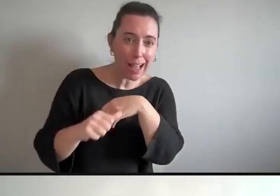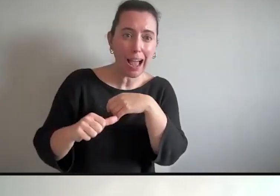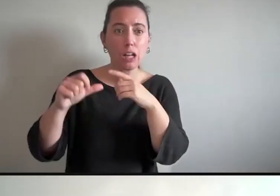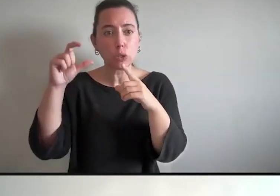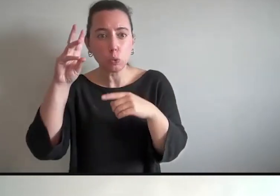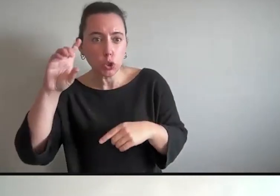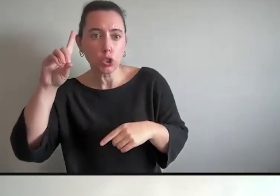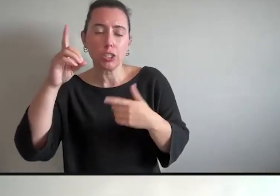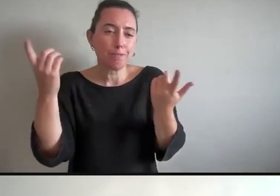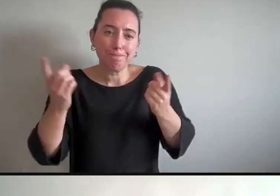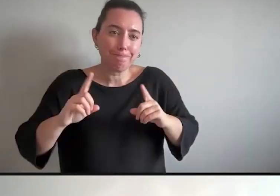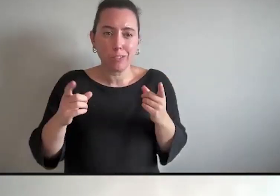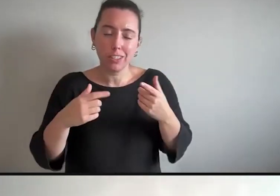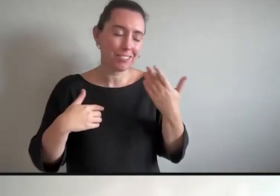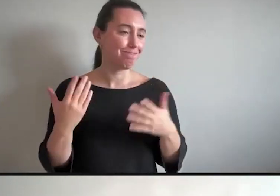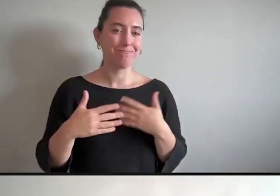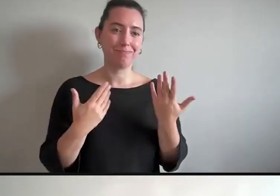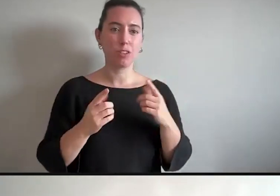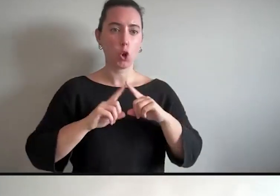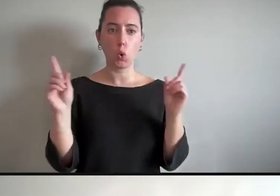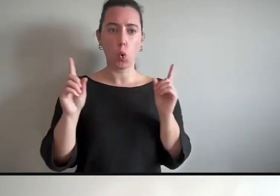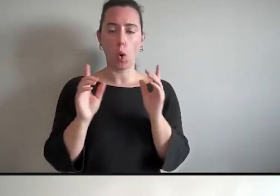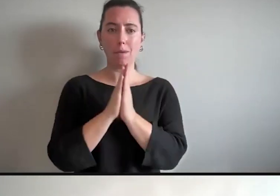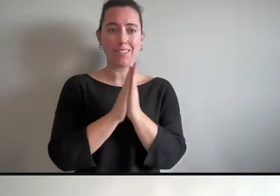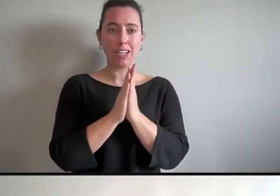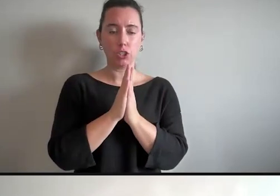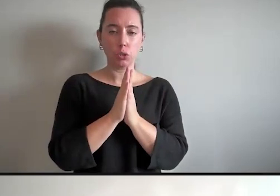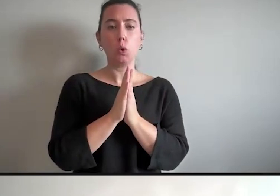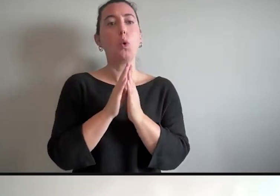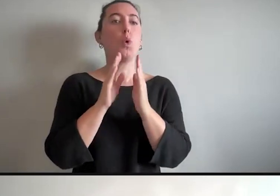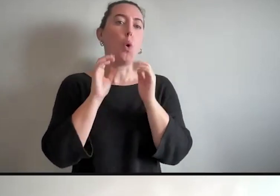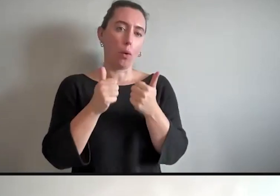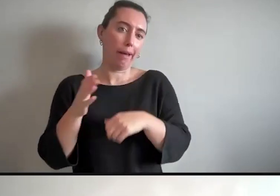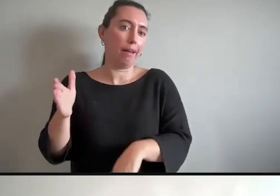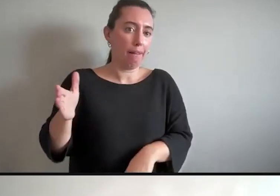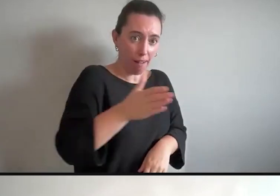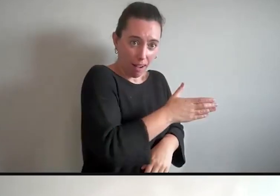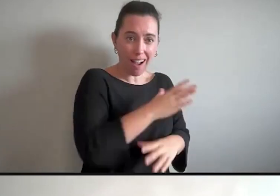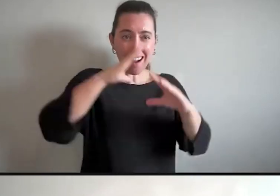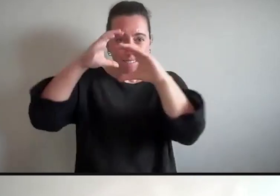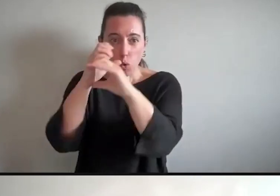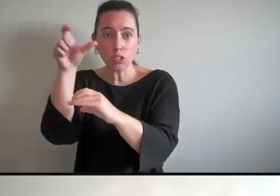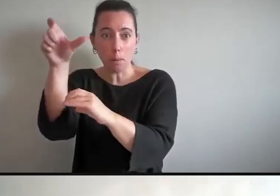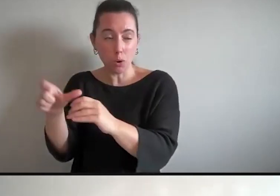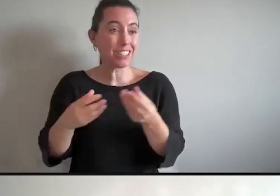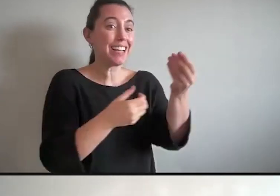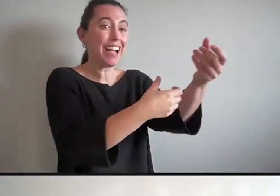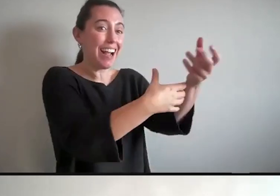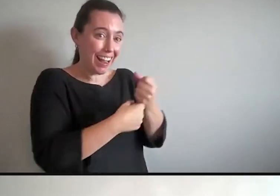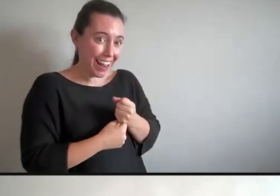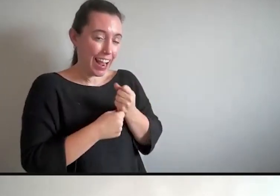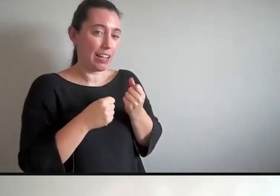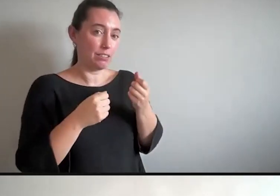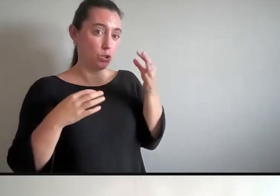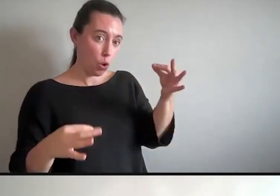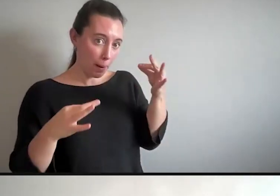So what do we do for the person who gets that inaccessible document? Well, let's use AI to at least give them a